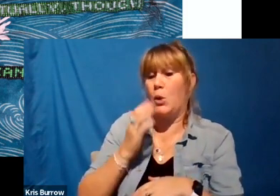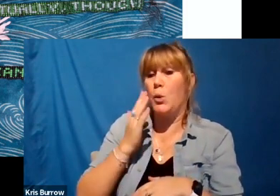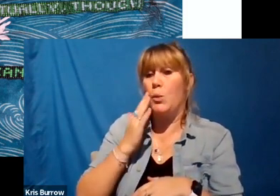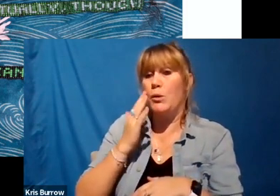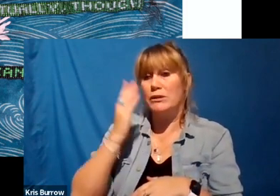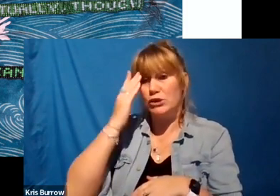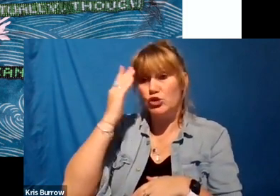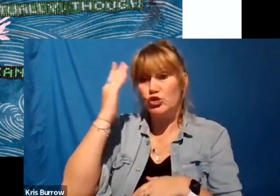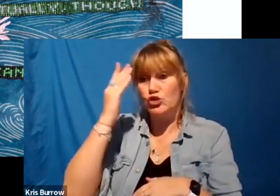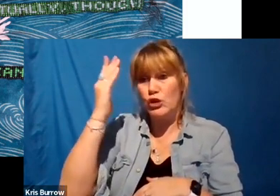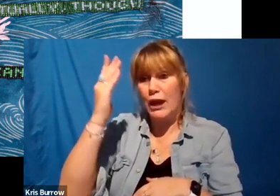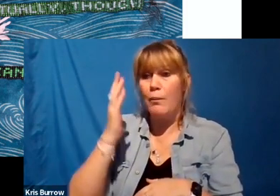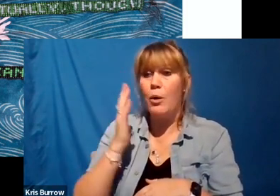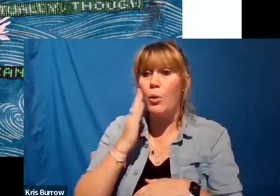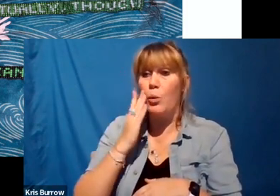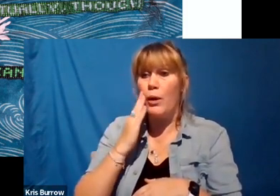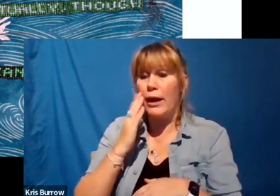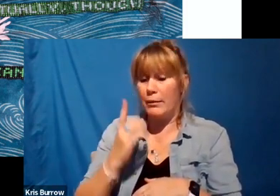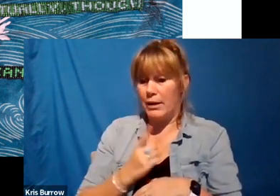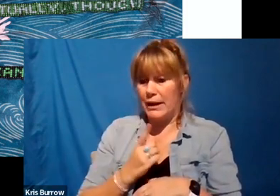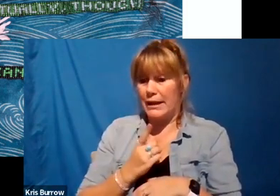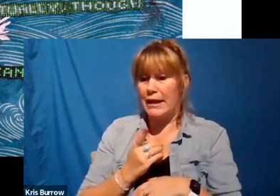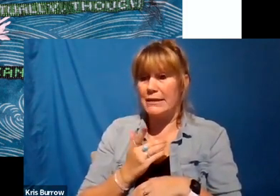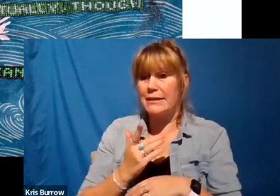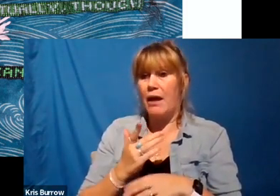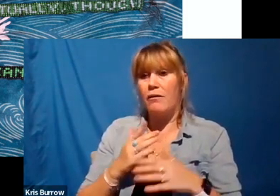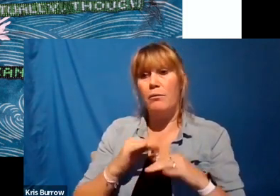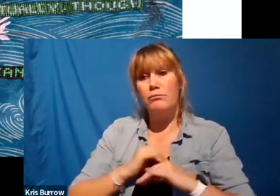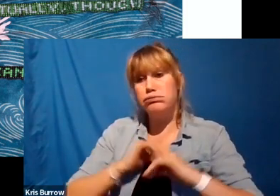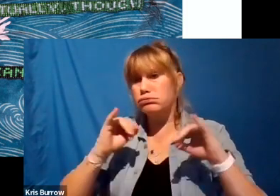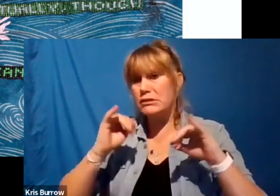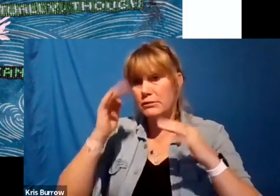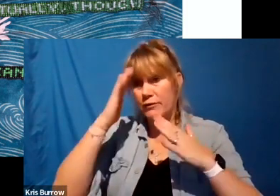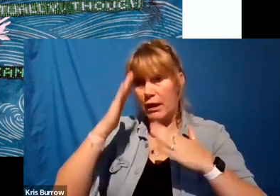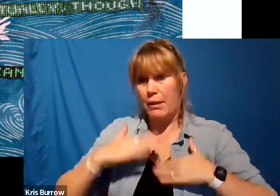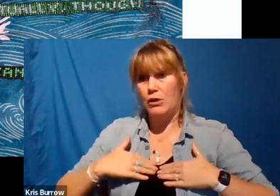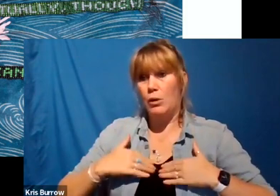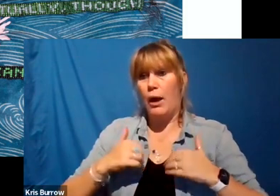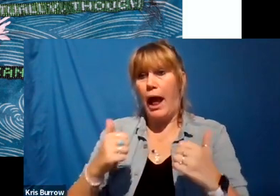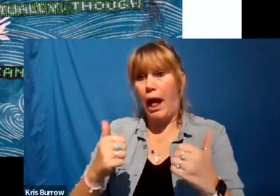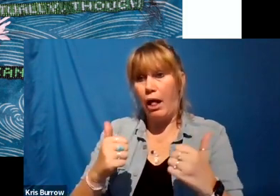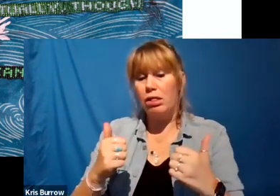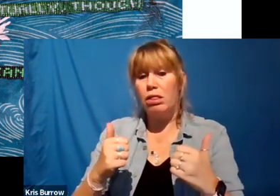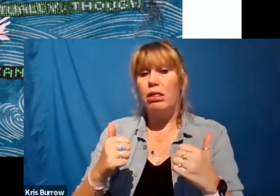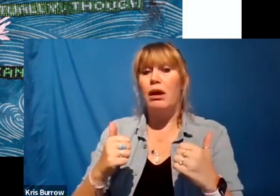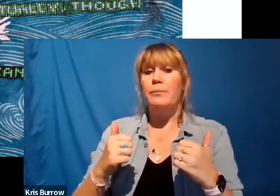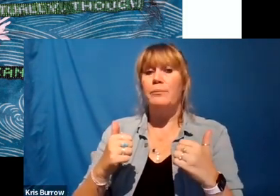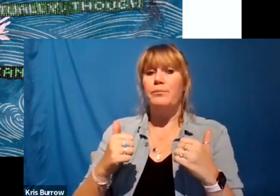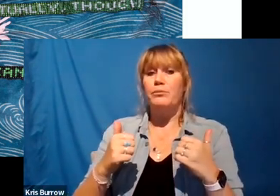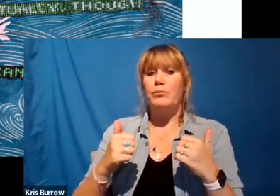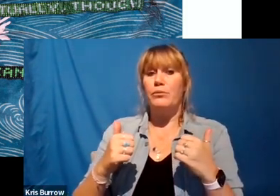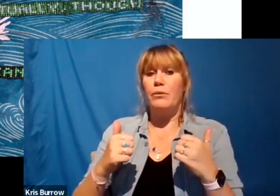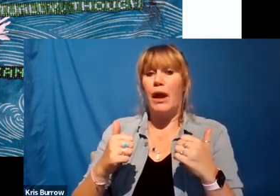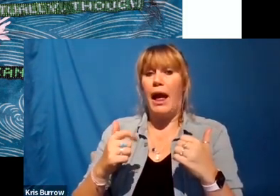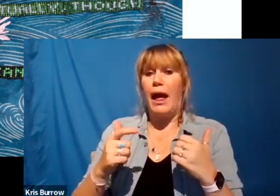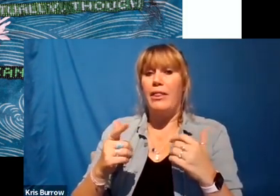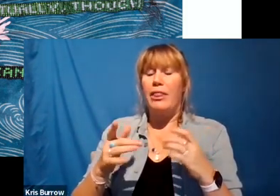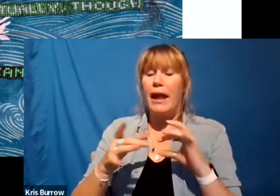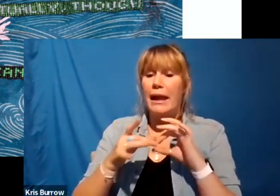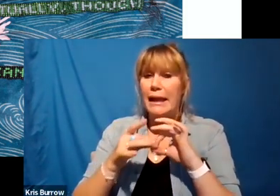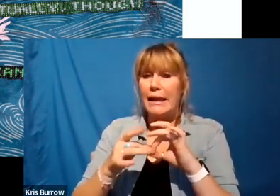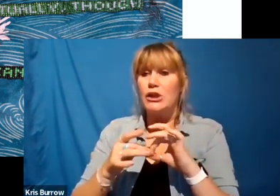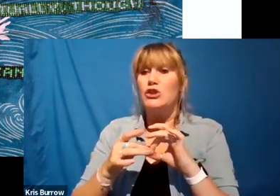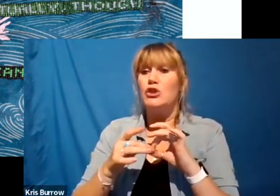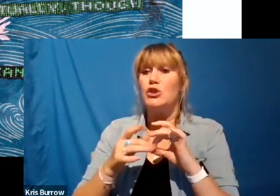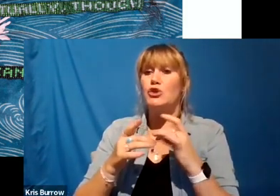days of recovery from a severe mental illness. And they fit with experiences I've enjoyed in recovery, such as